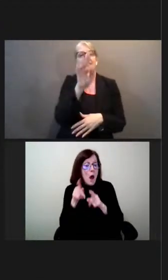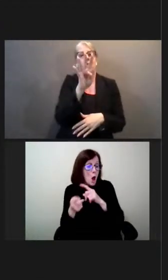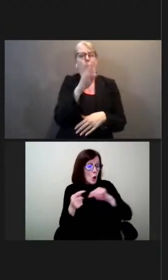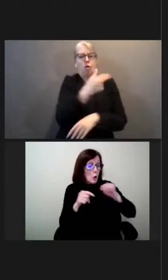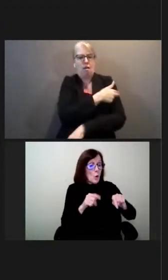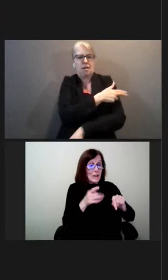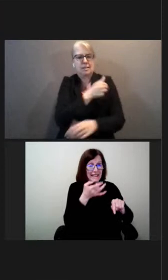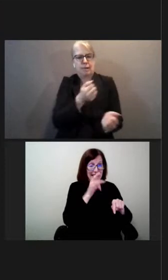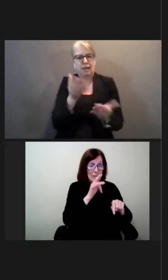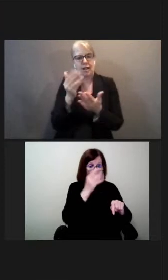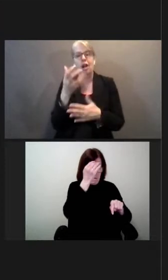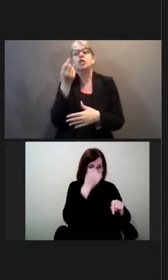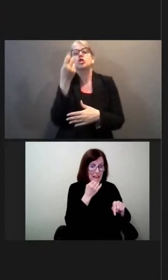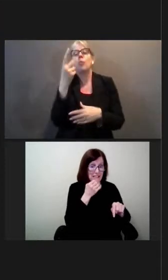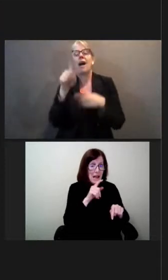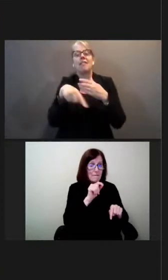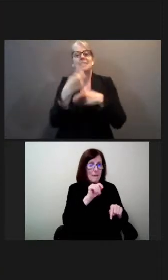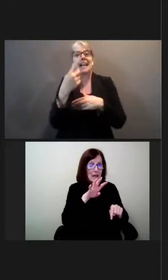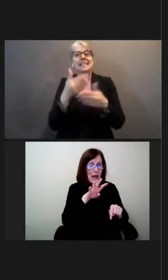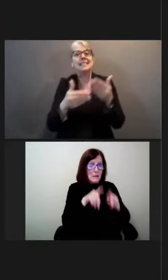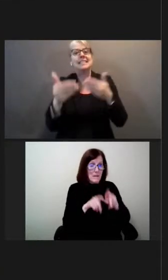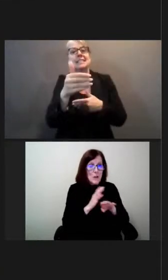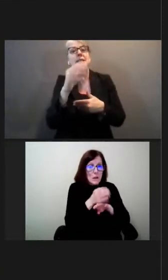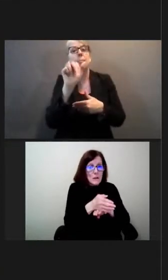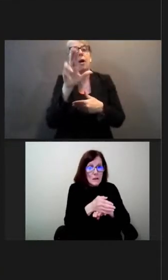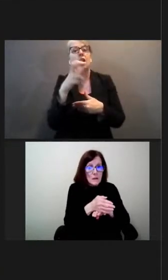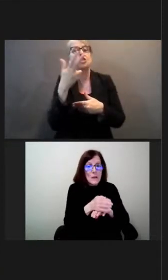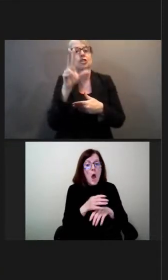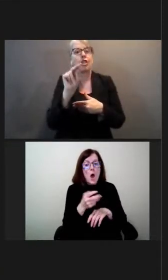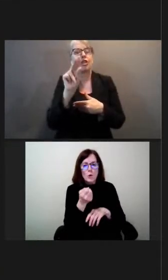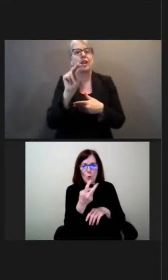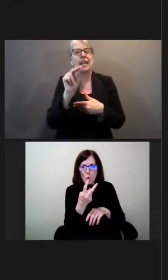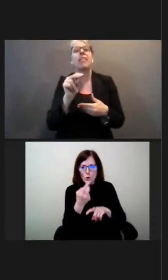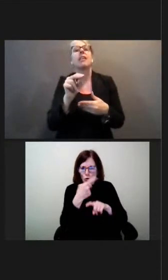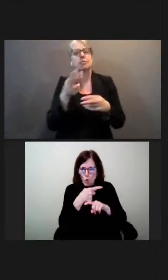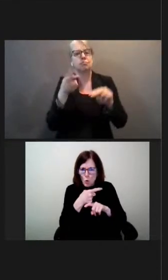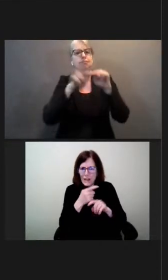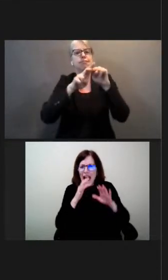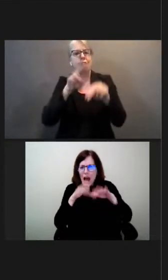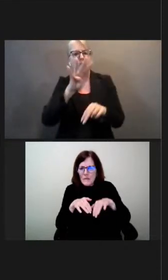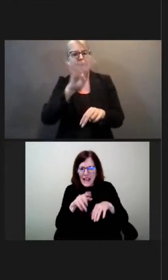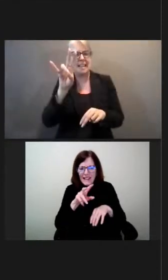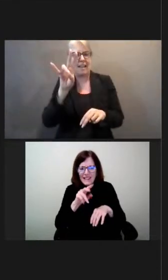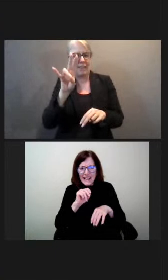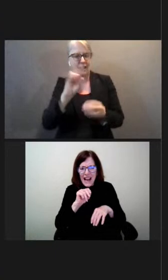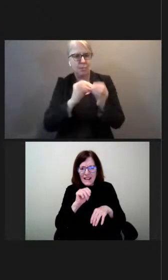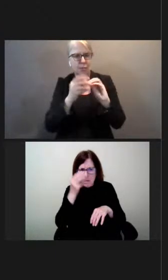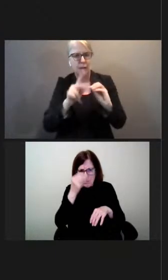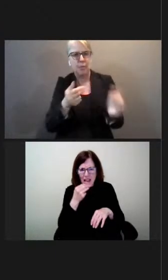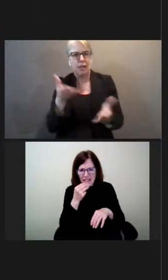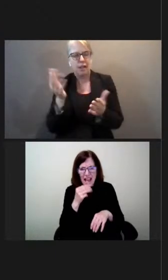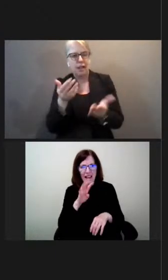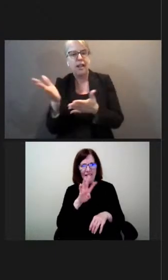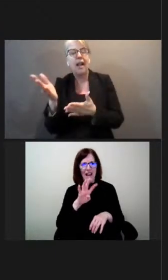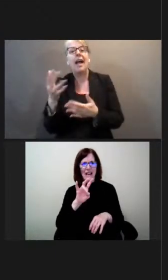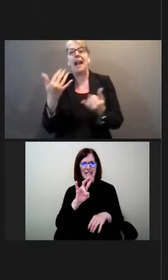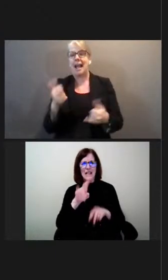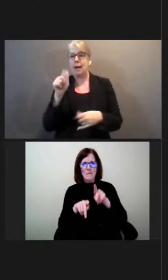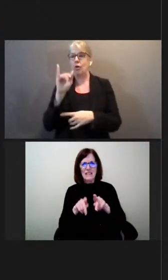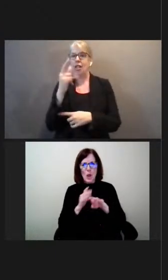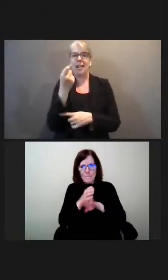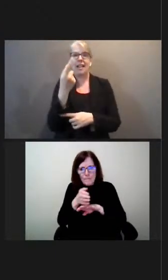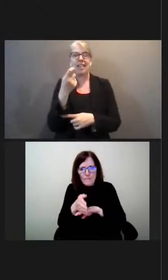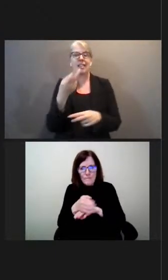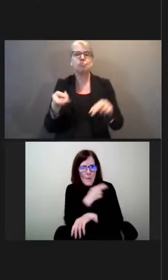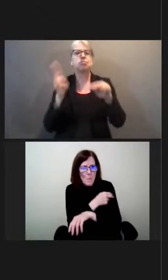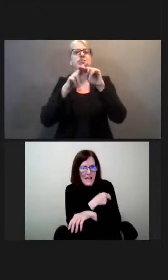days later on March 30th, we were at 47. And then on April 11th, we're at 96. So essentially